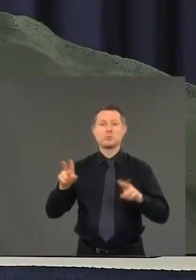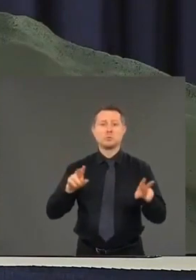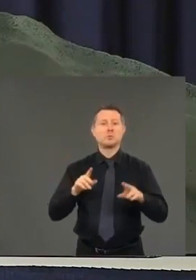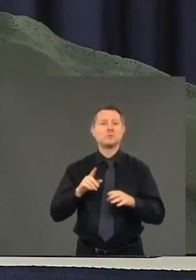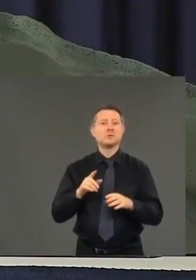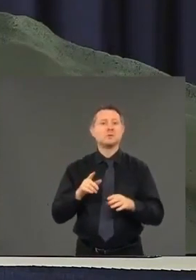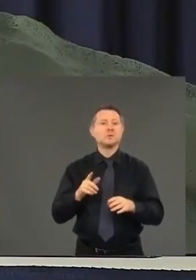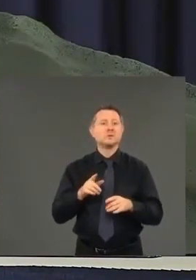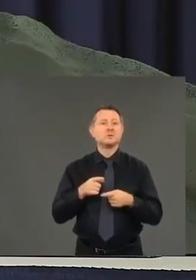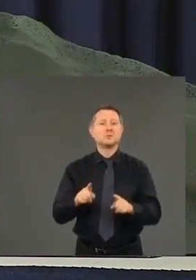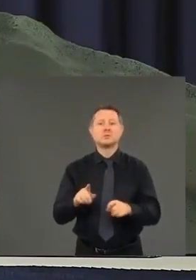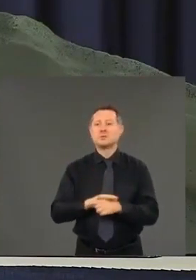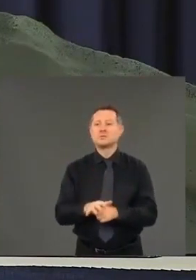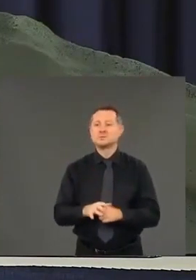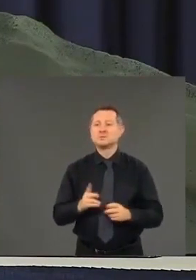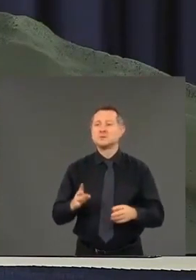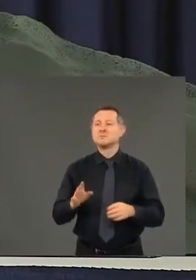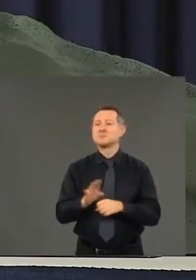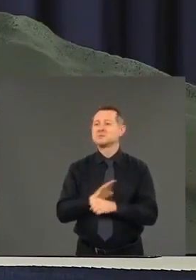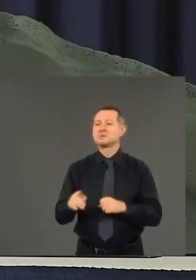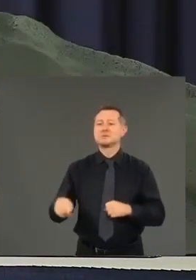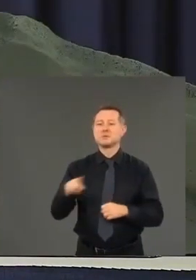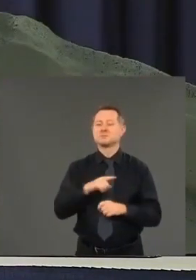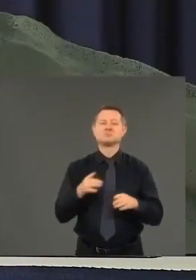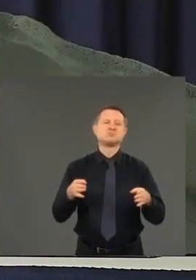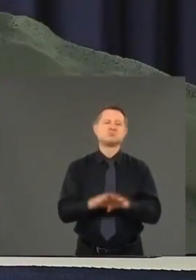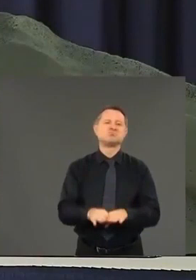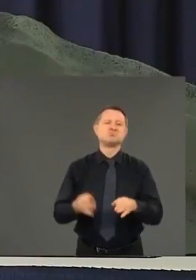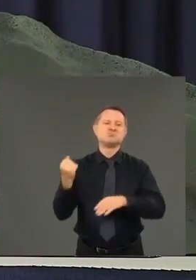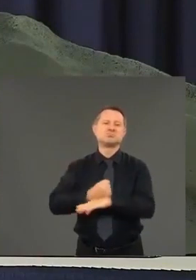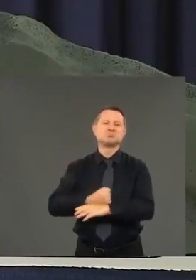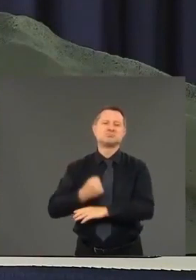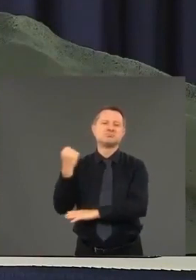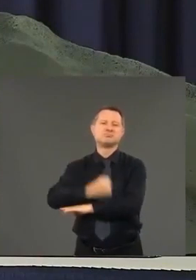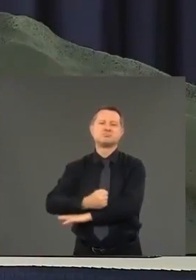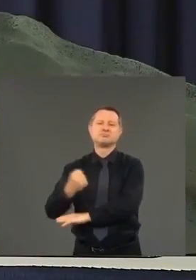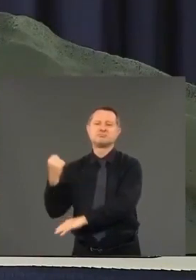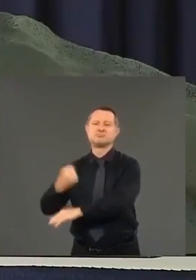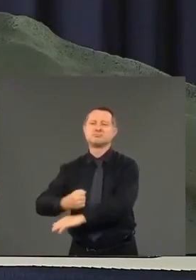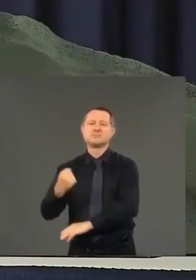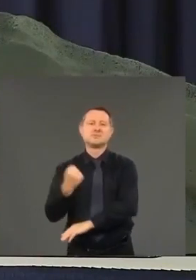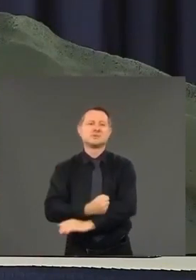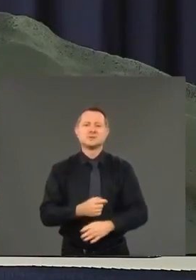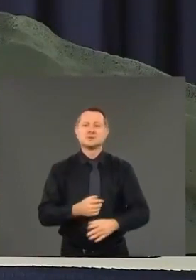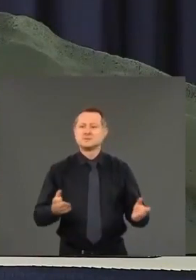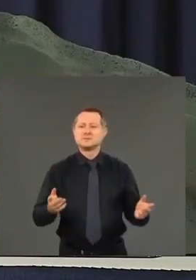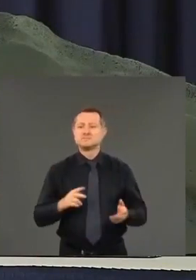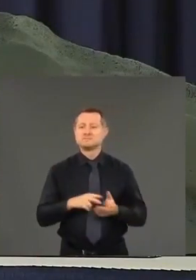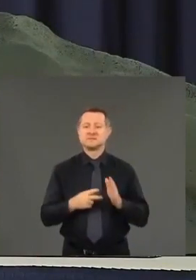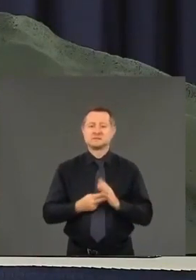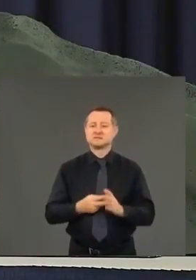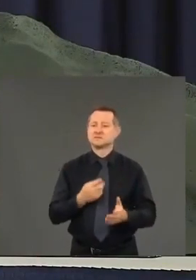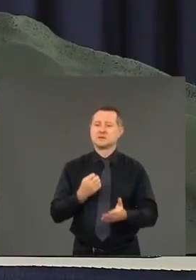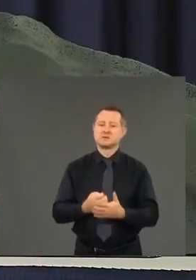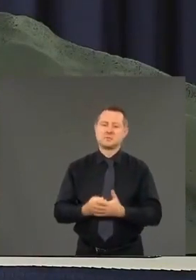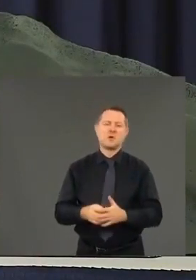have businesses that can't fully reopen. That has an economic